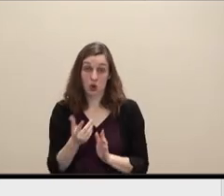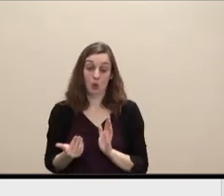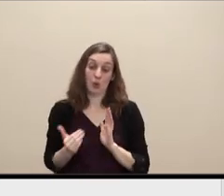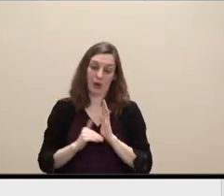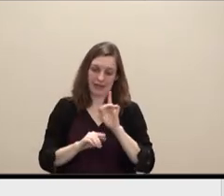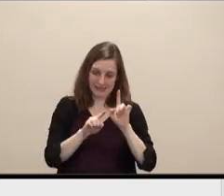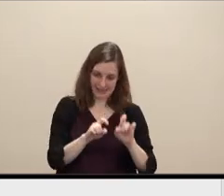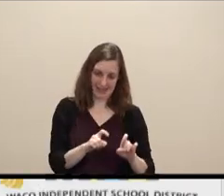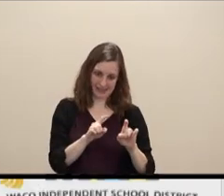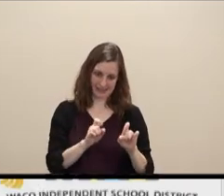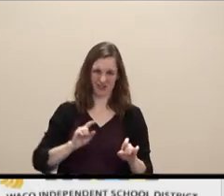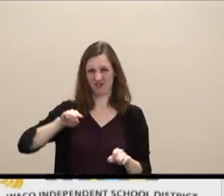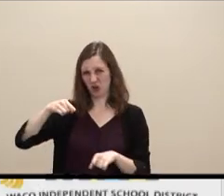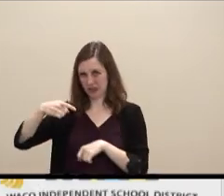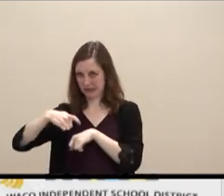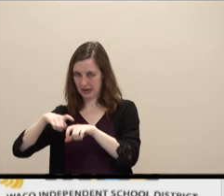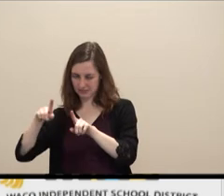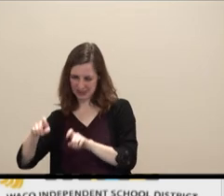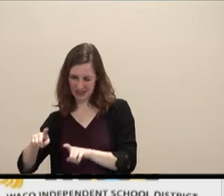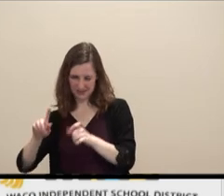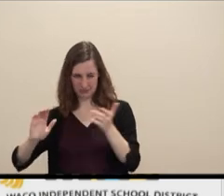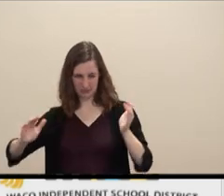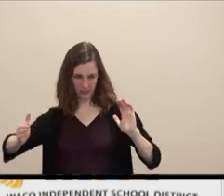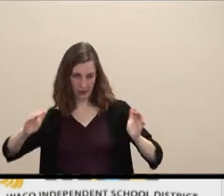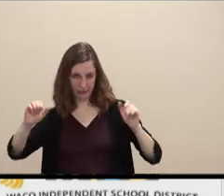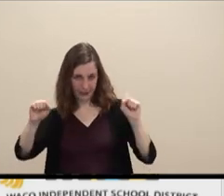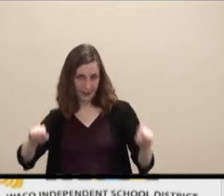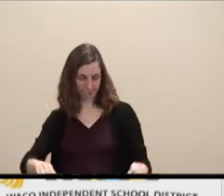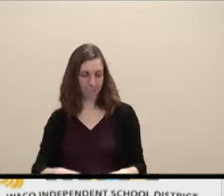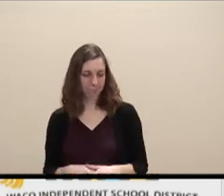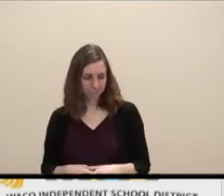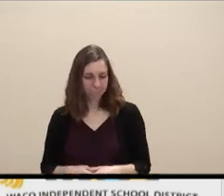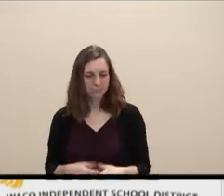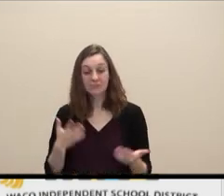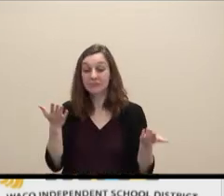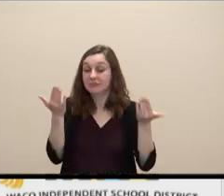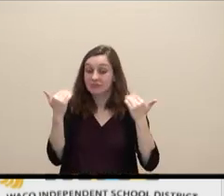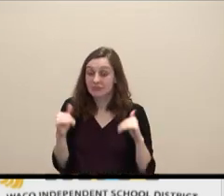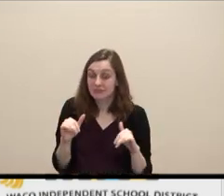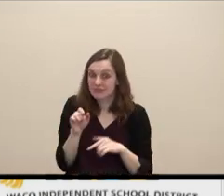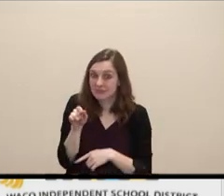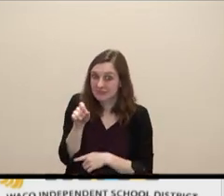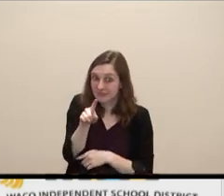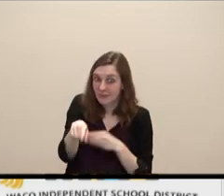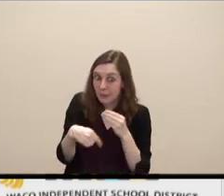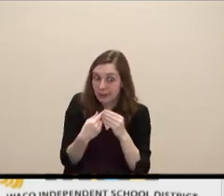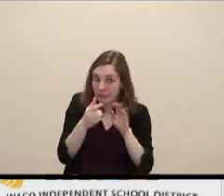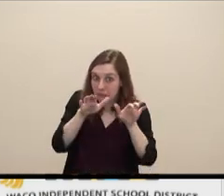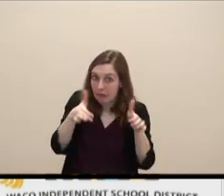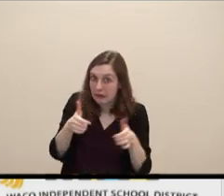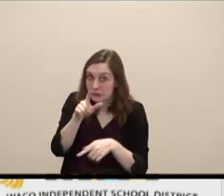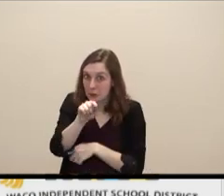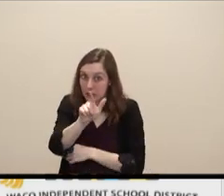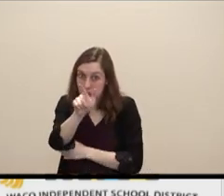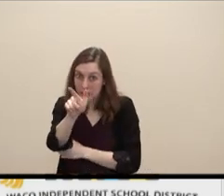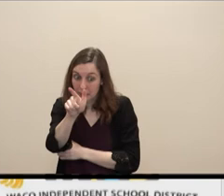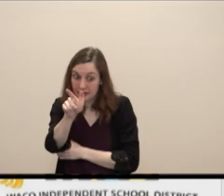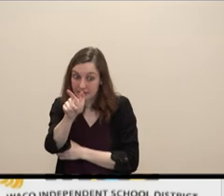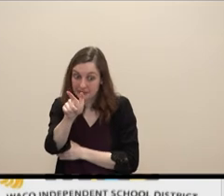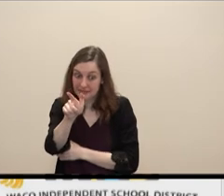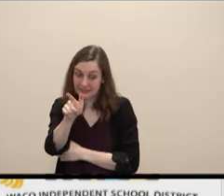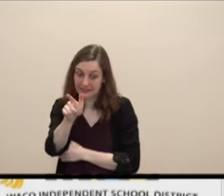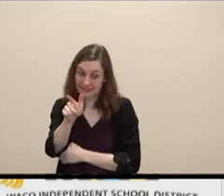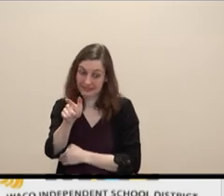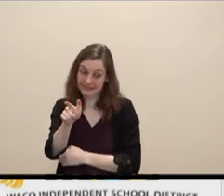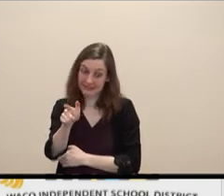were our first-time testers. So my next question is, what about the class of 2021? For personal